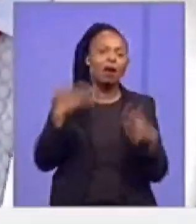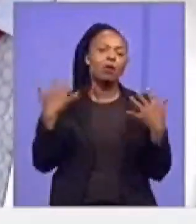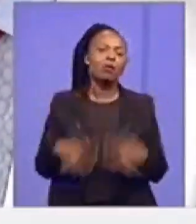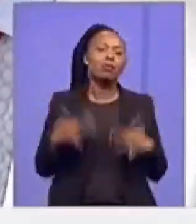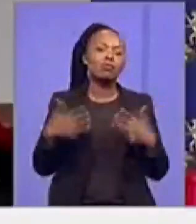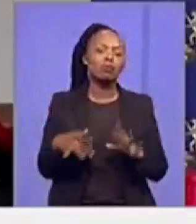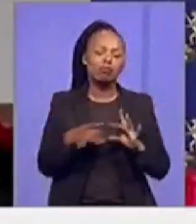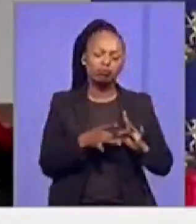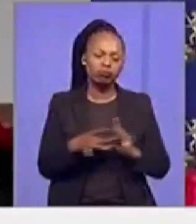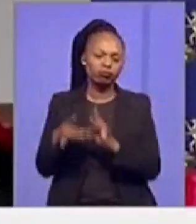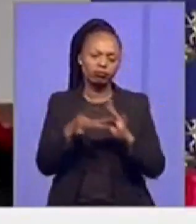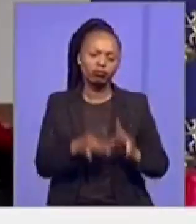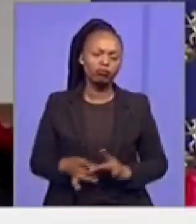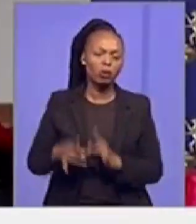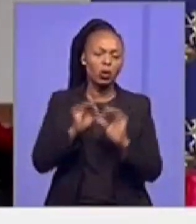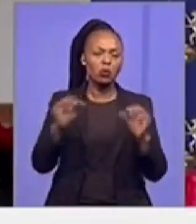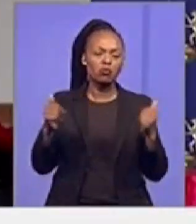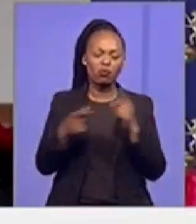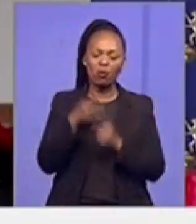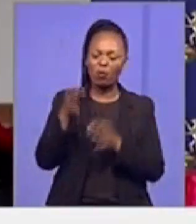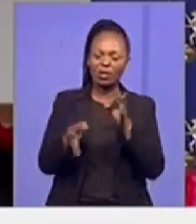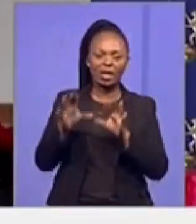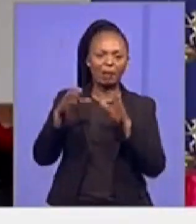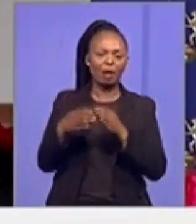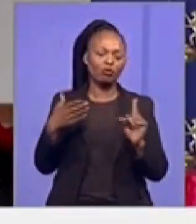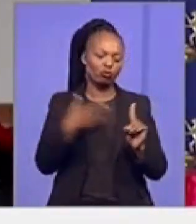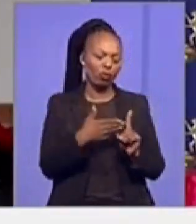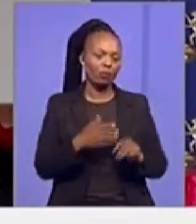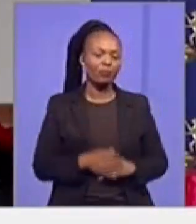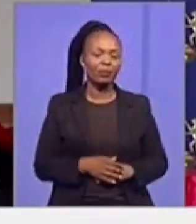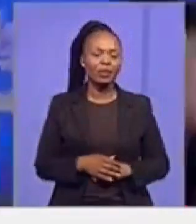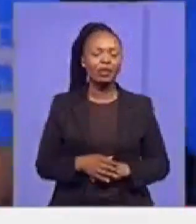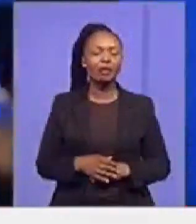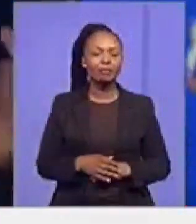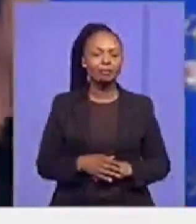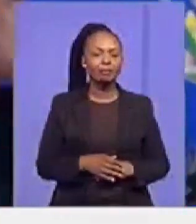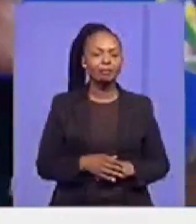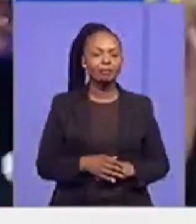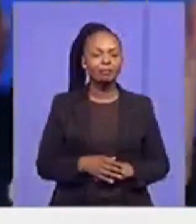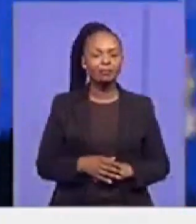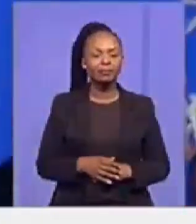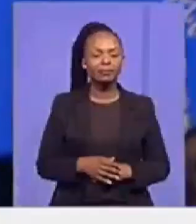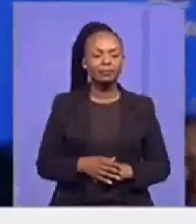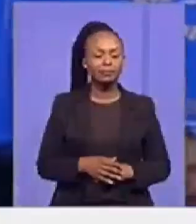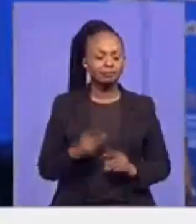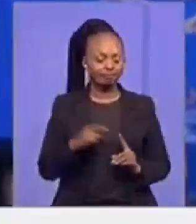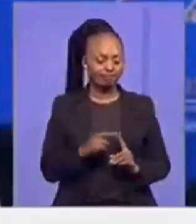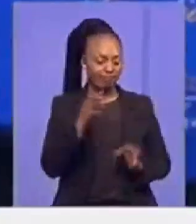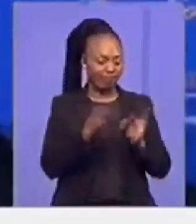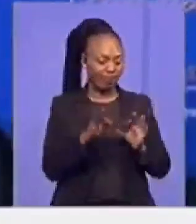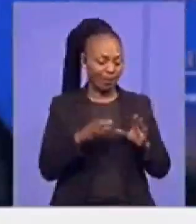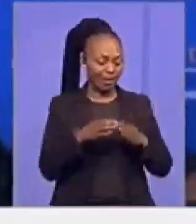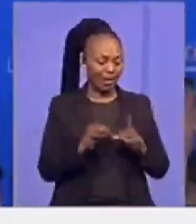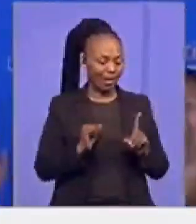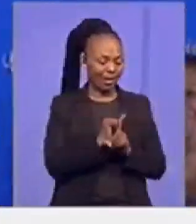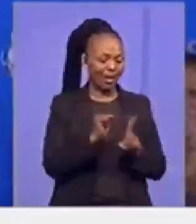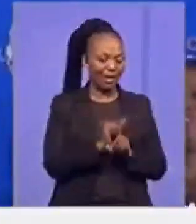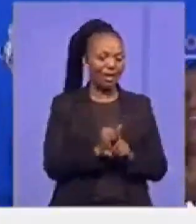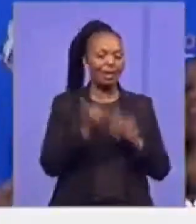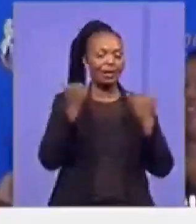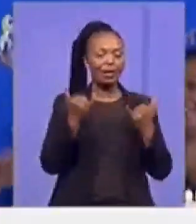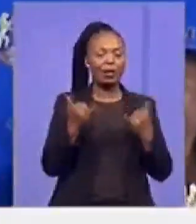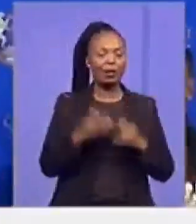ntle le batho ba mekga ya bohanyetso ka mokgwa wa habo lona o buile ka seabo sa hae yena Tate Magwe